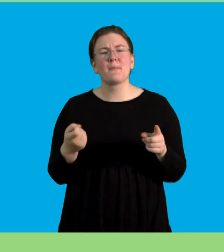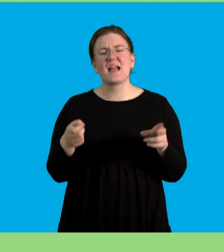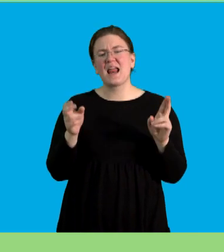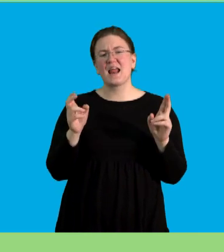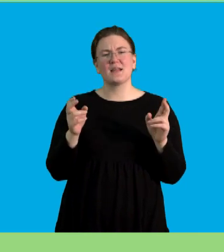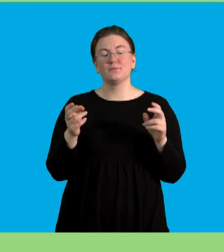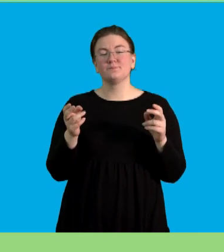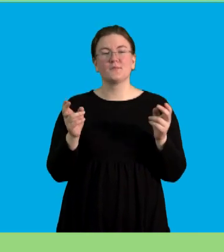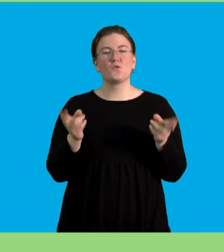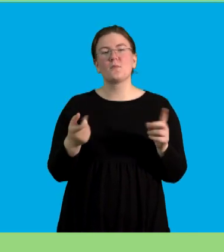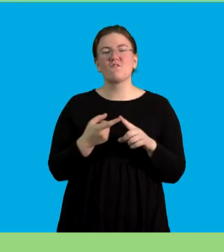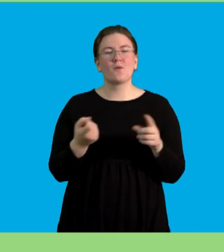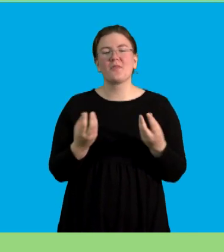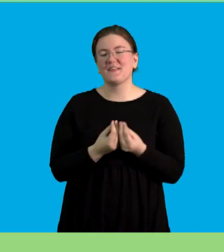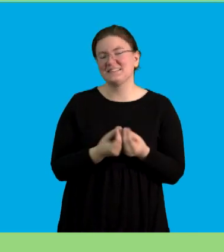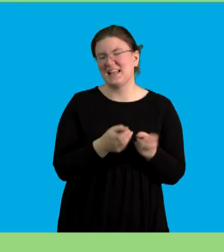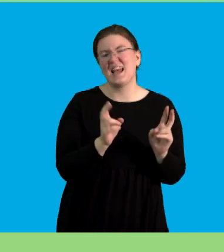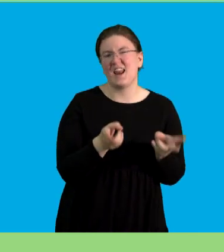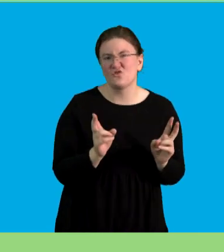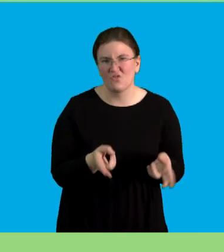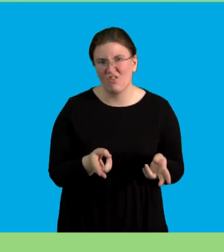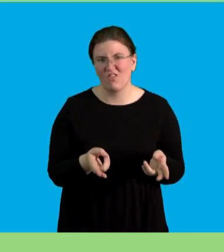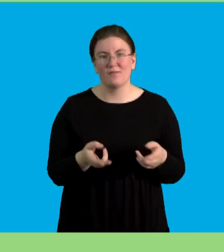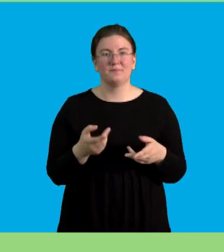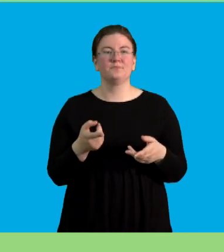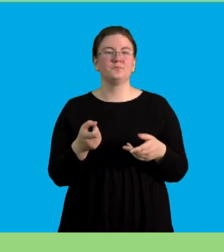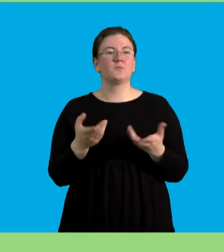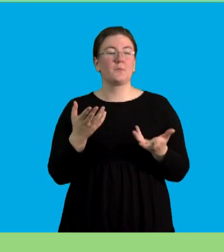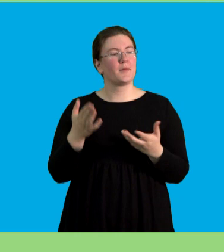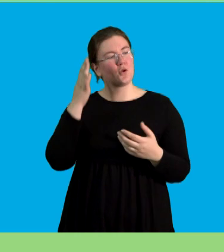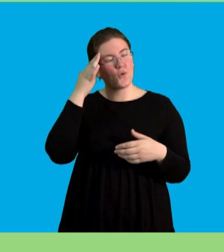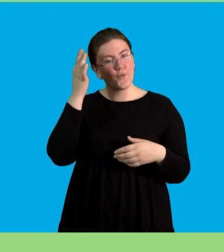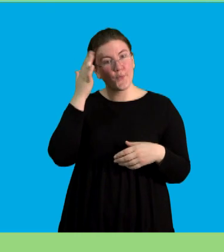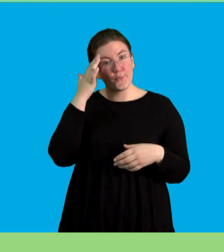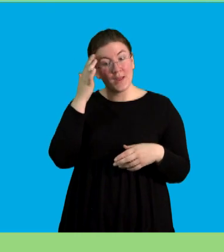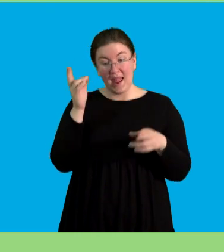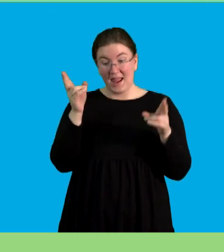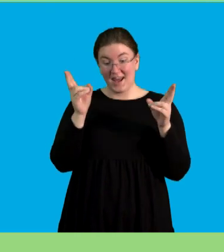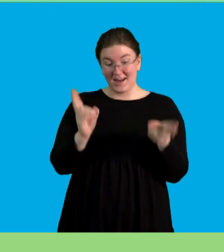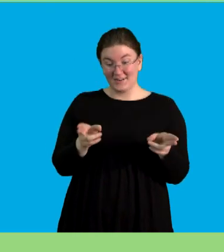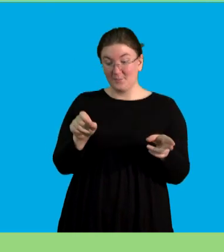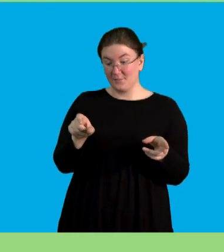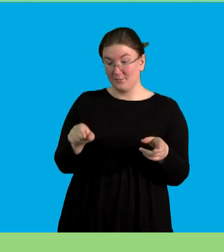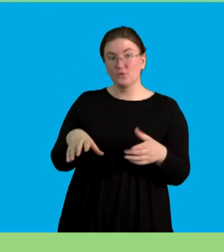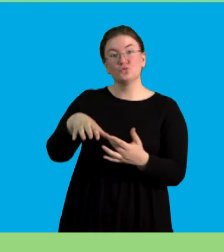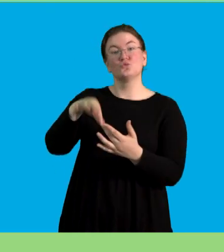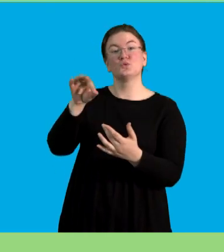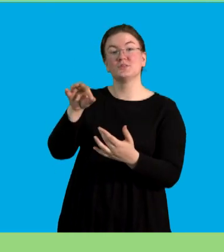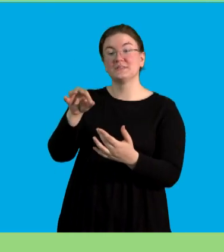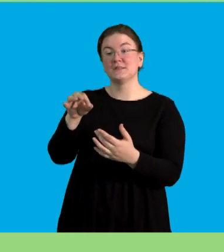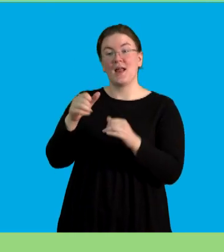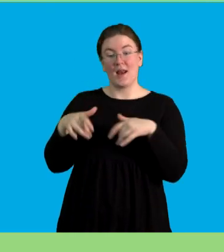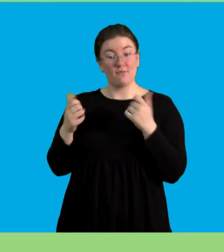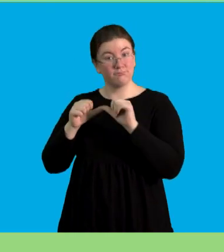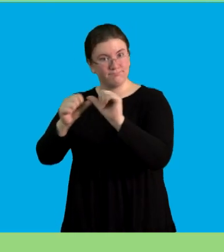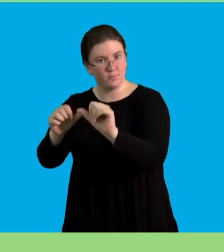ask in our Did You Know question if you know that nature chooses who survives and who does